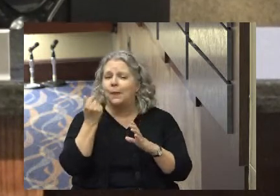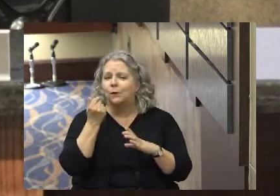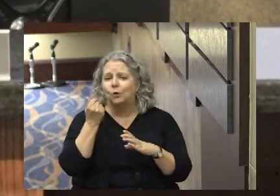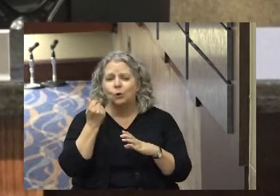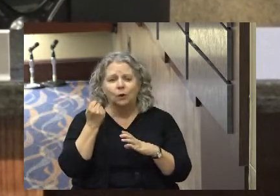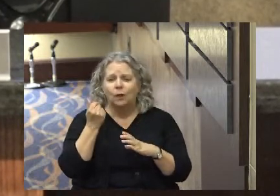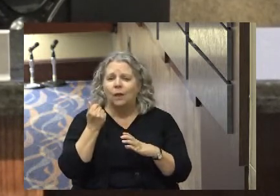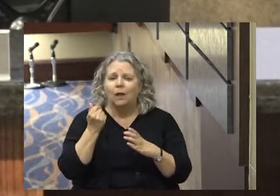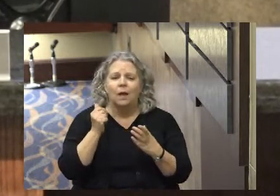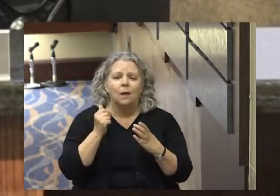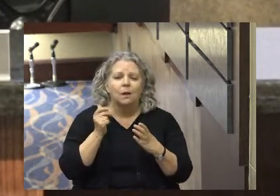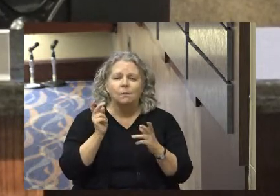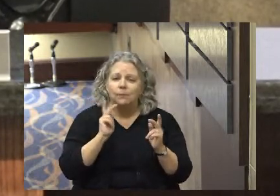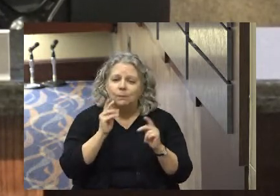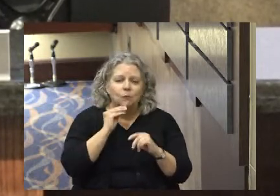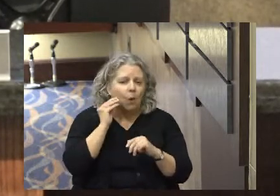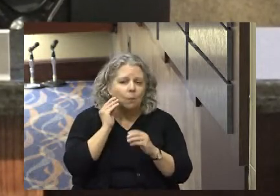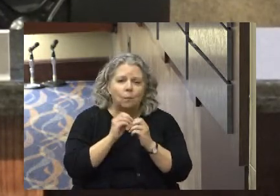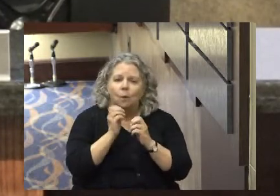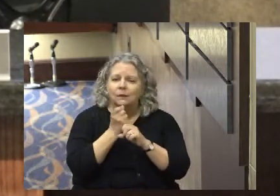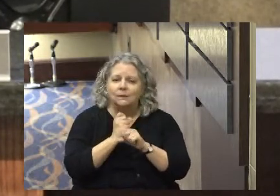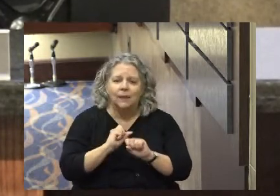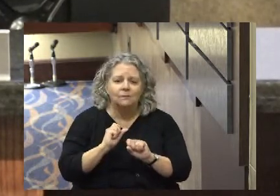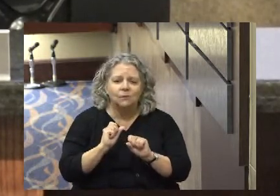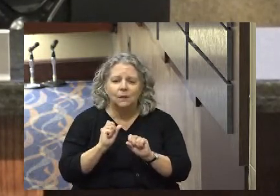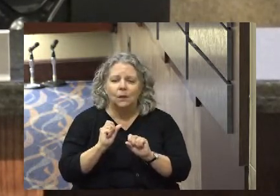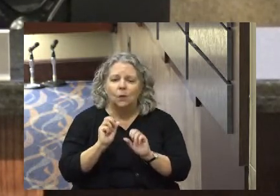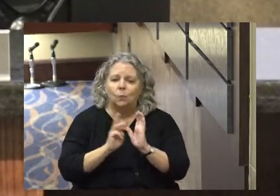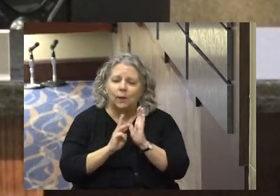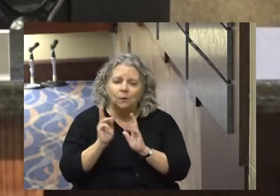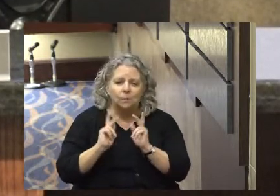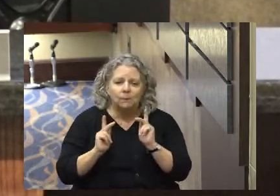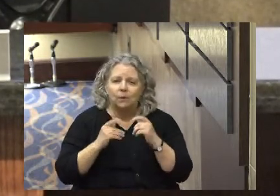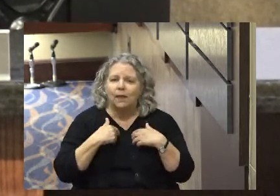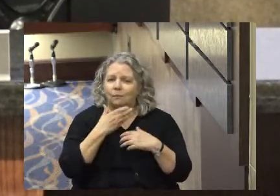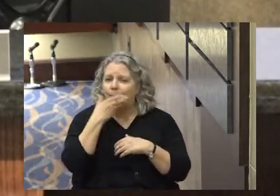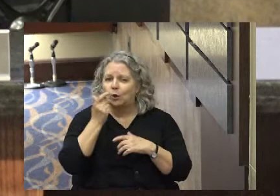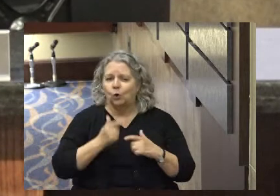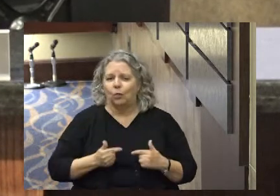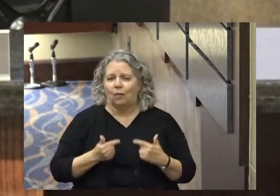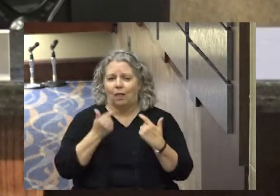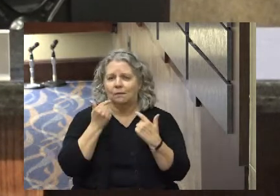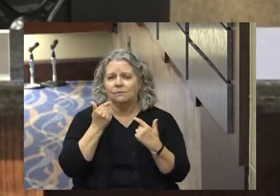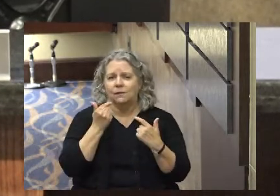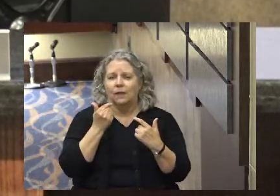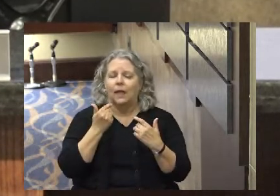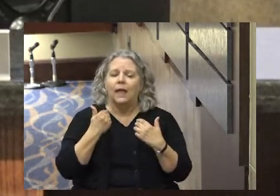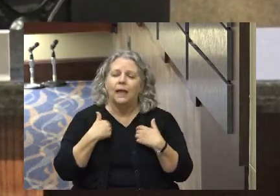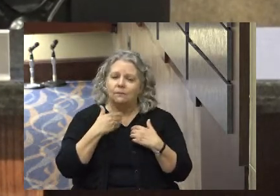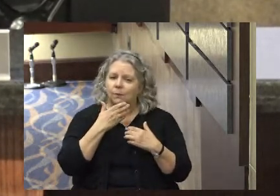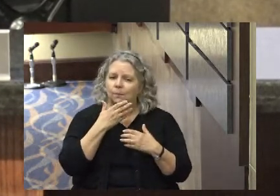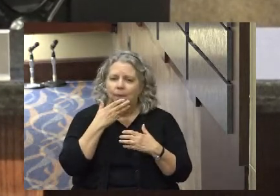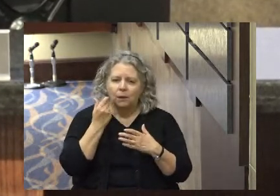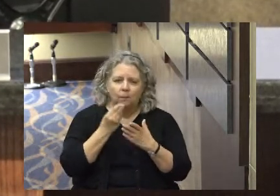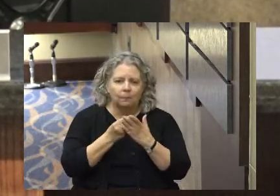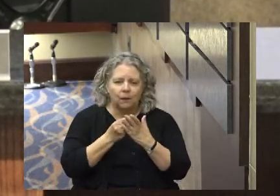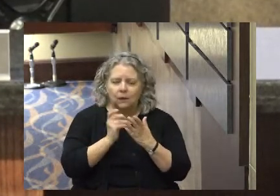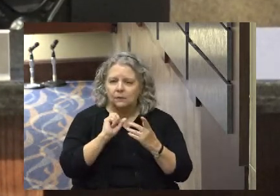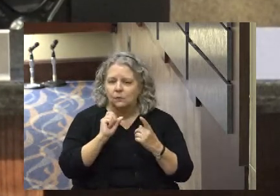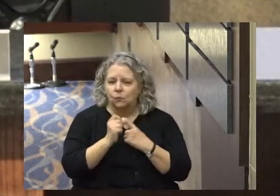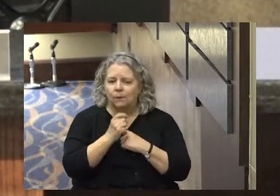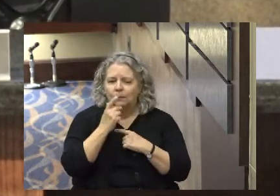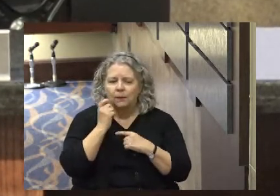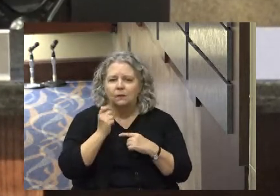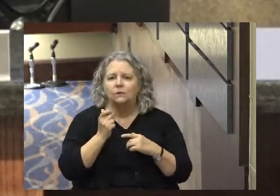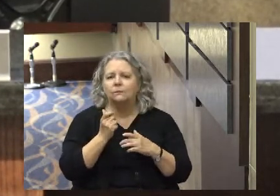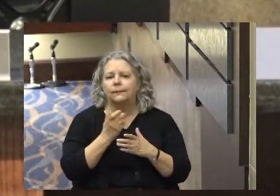are safer because of the team you've built and your strategy. People are more financially secure because of the strategies that you and your team have been able to